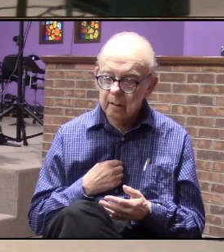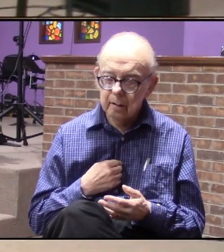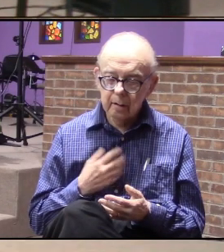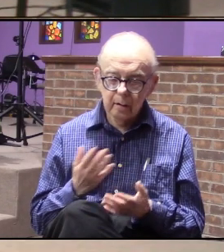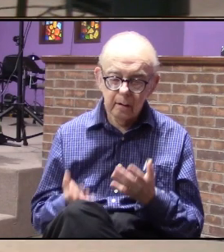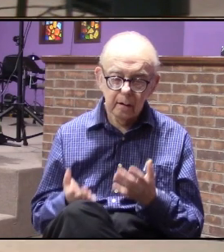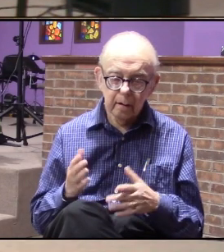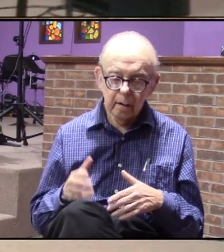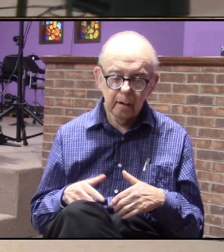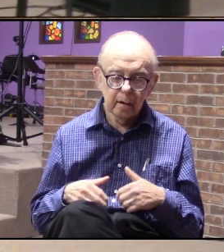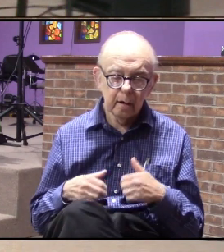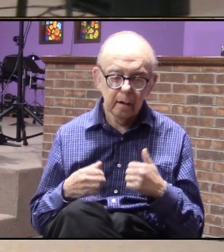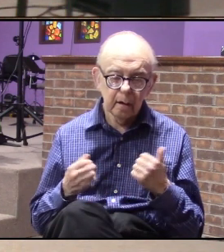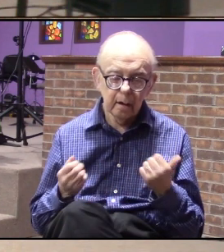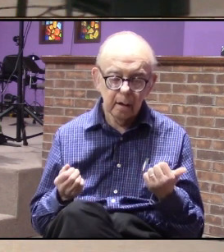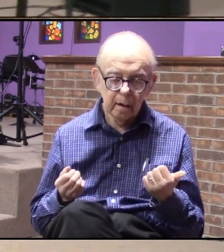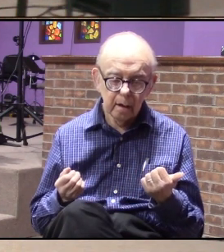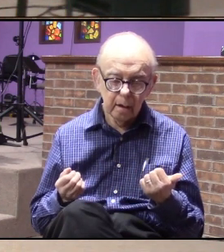might live what?